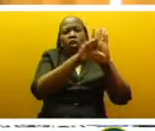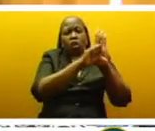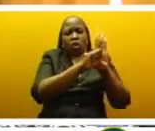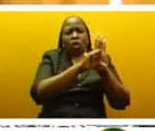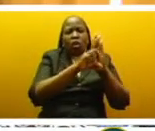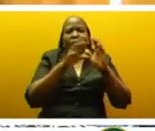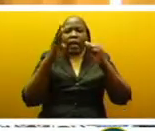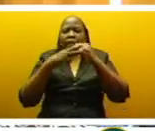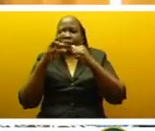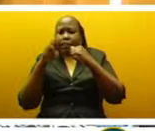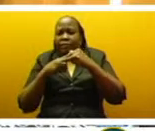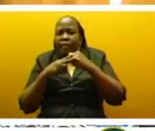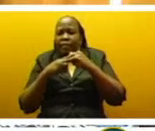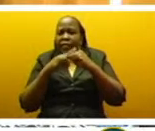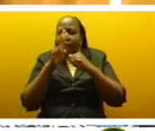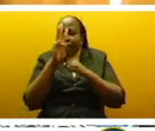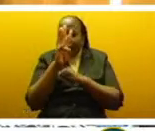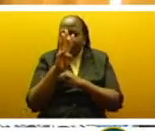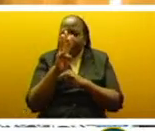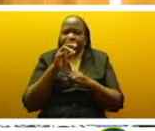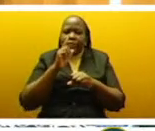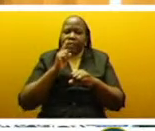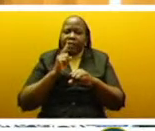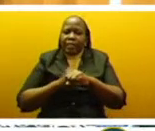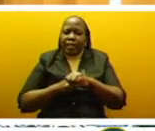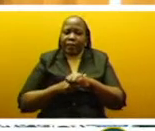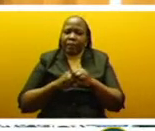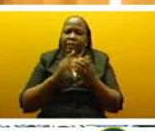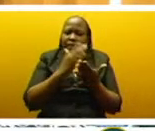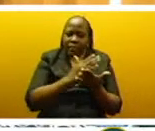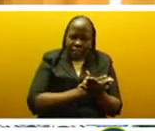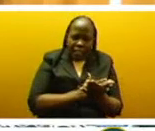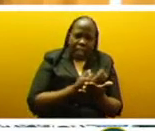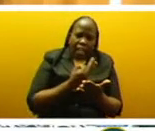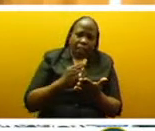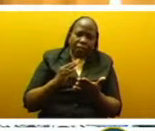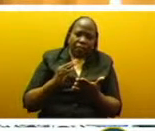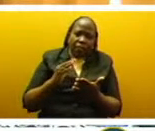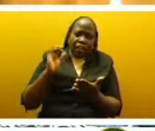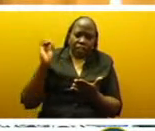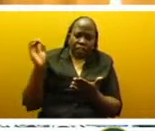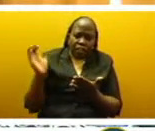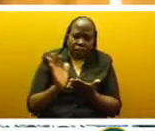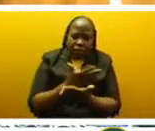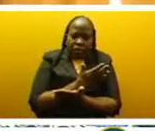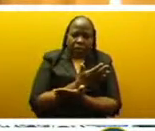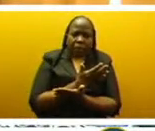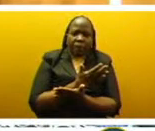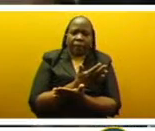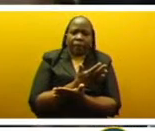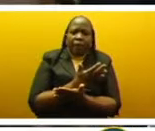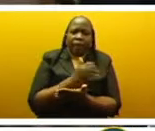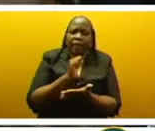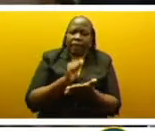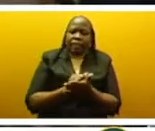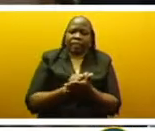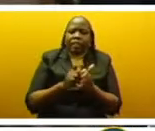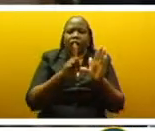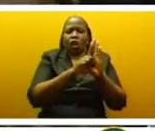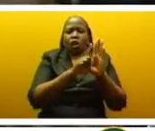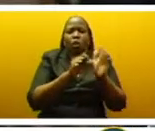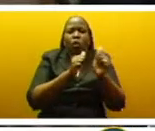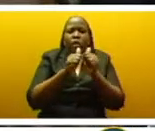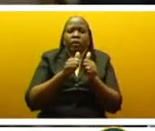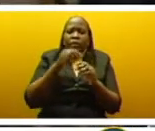had stated that if it should be struck down, but it's already been done. So, that was the regulation which was in